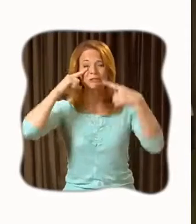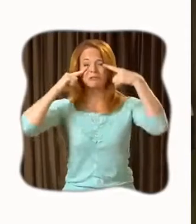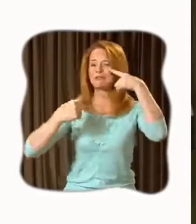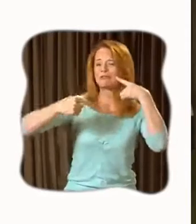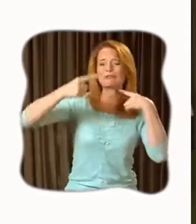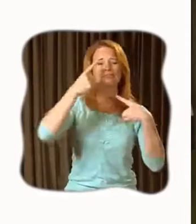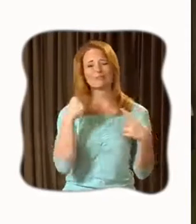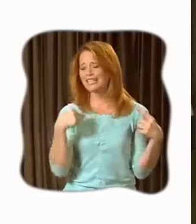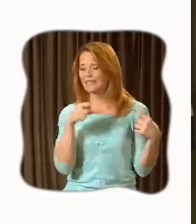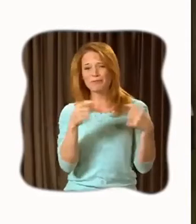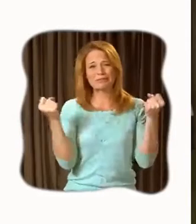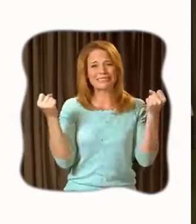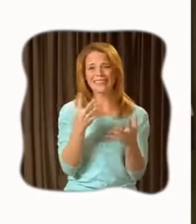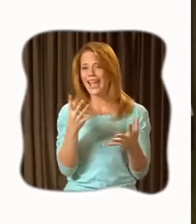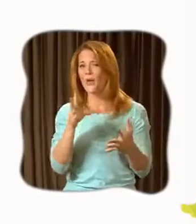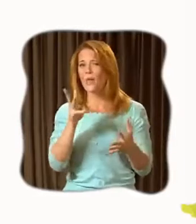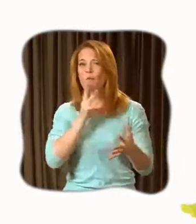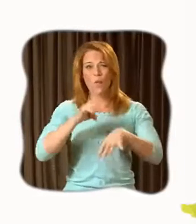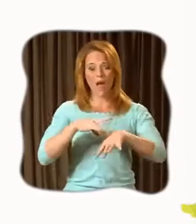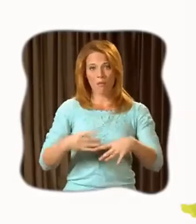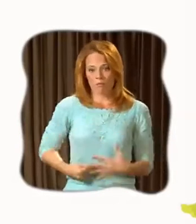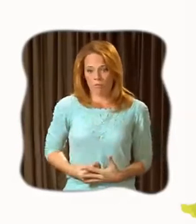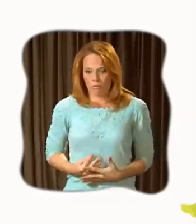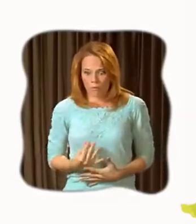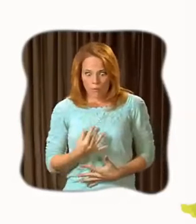inside of him, Chester swallowed one too.